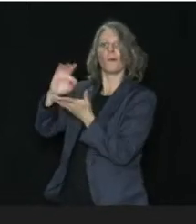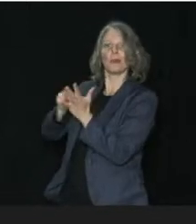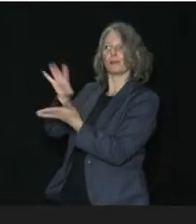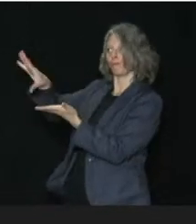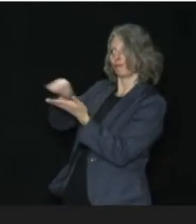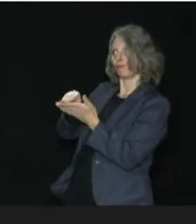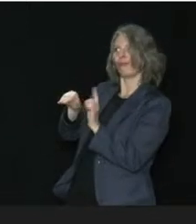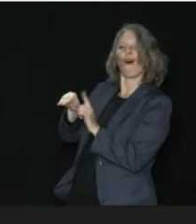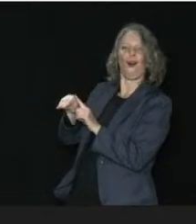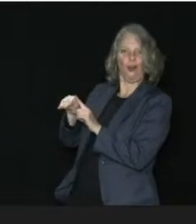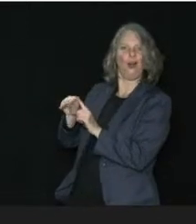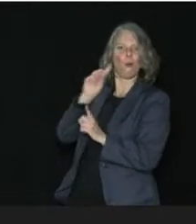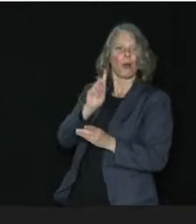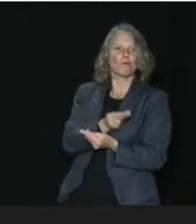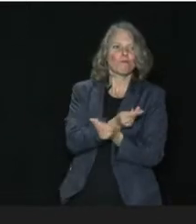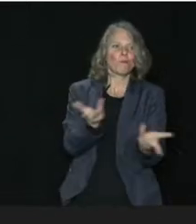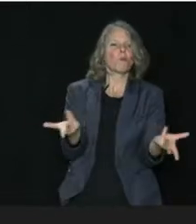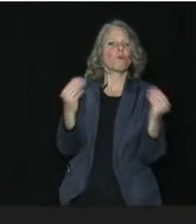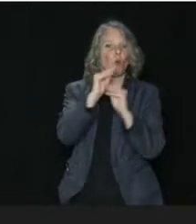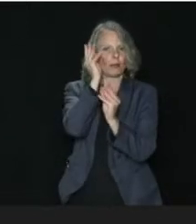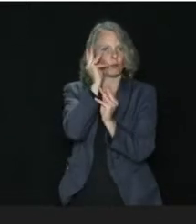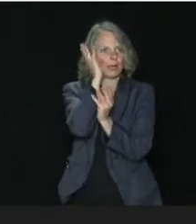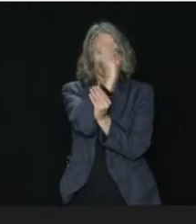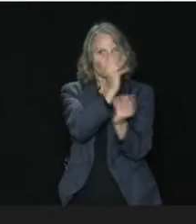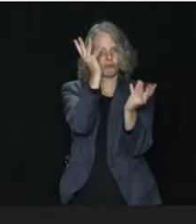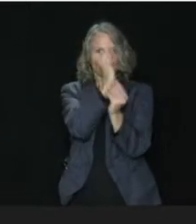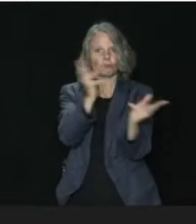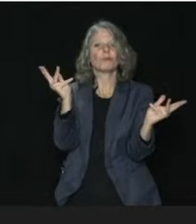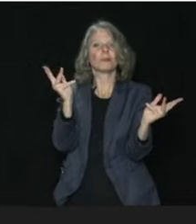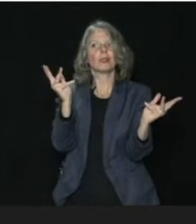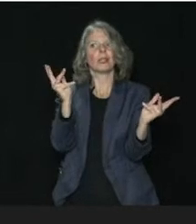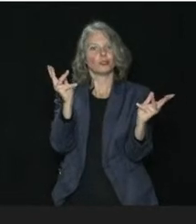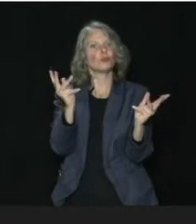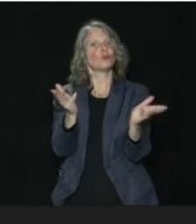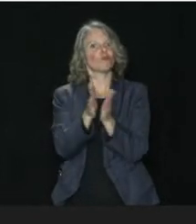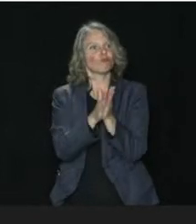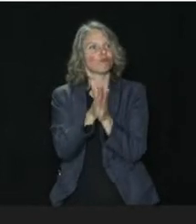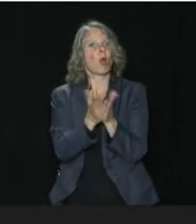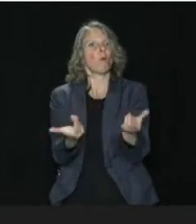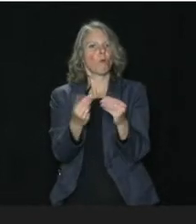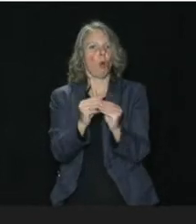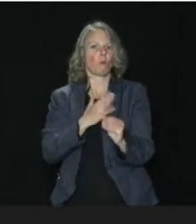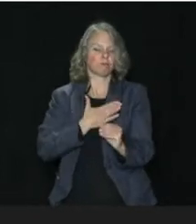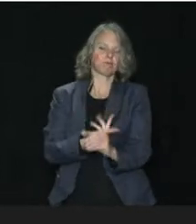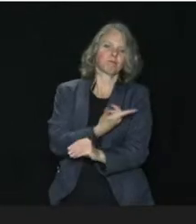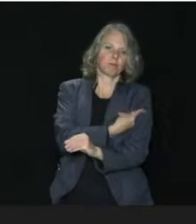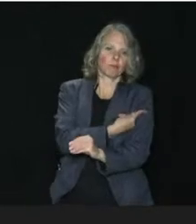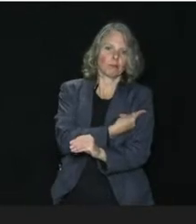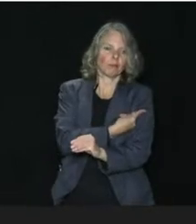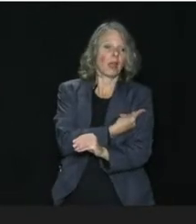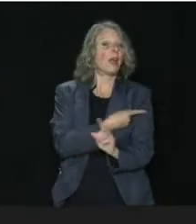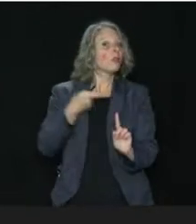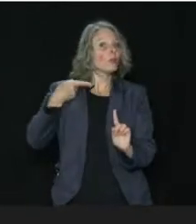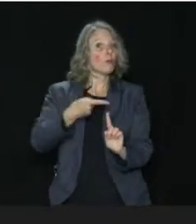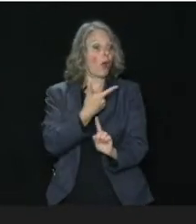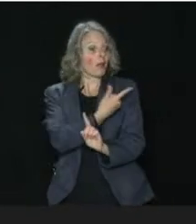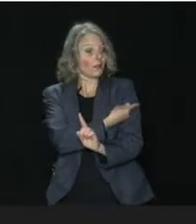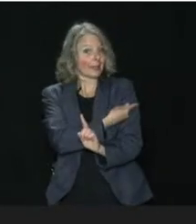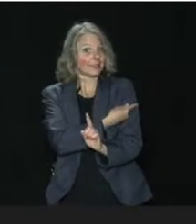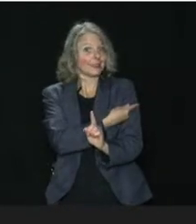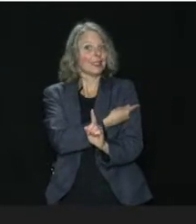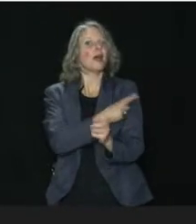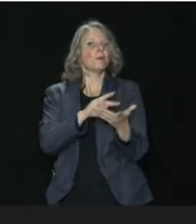challenge that will help spread the message that, by getting vaccinated, we're taking action to end the